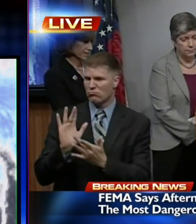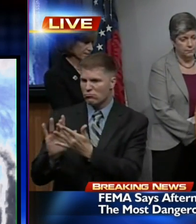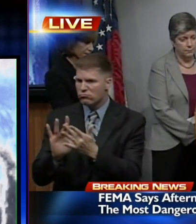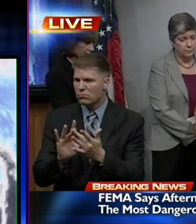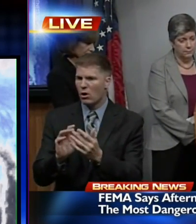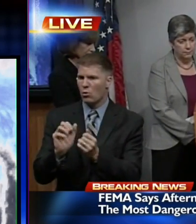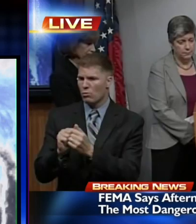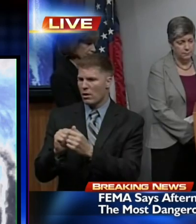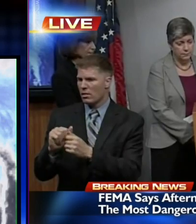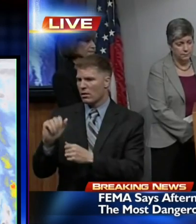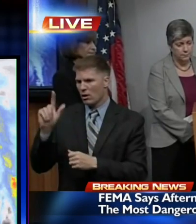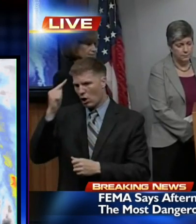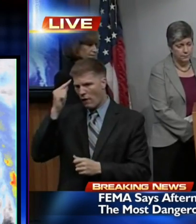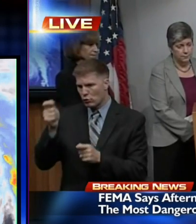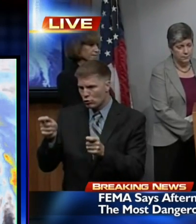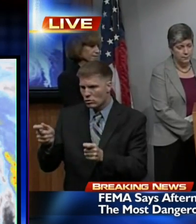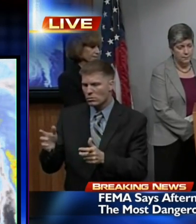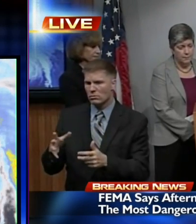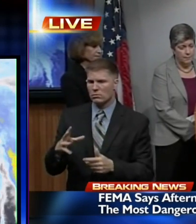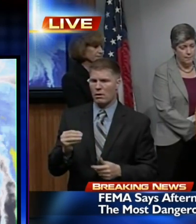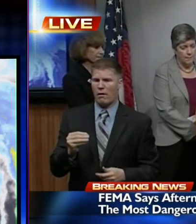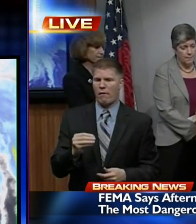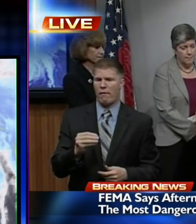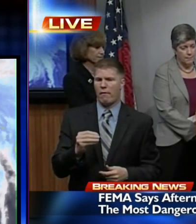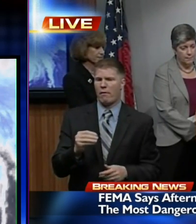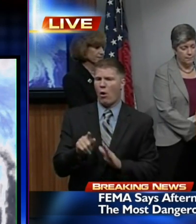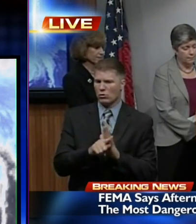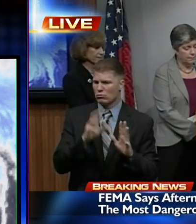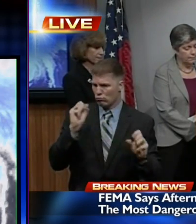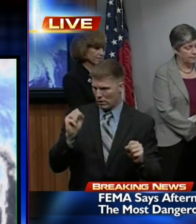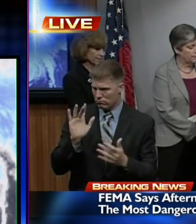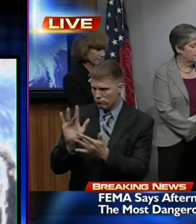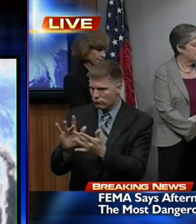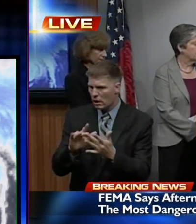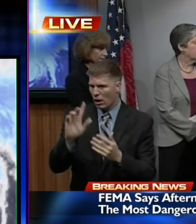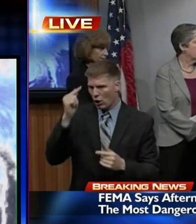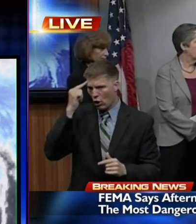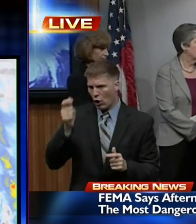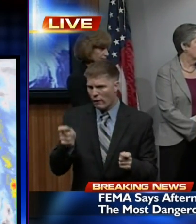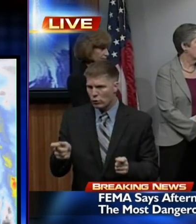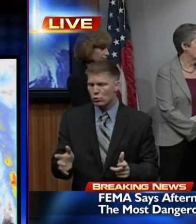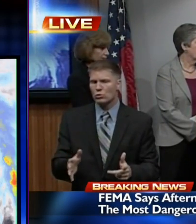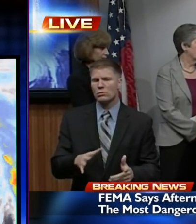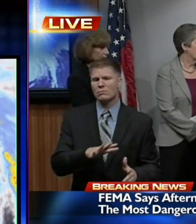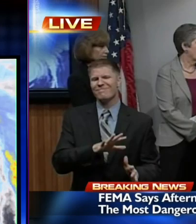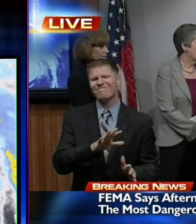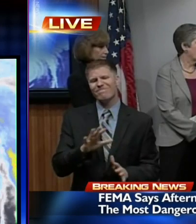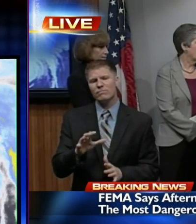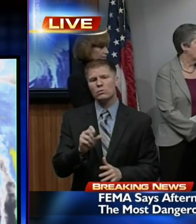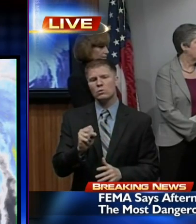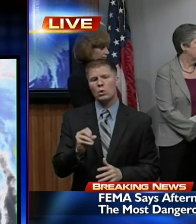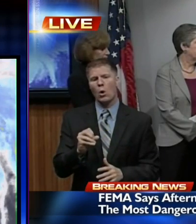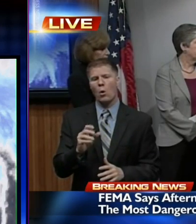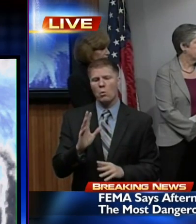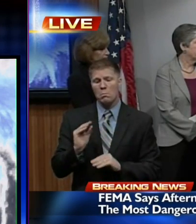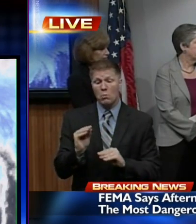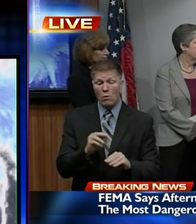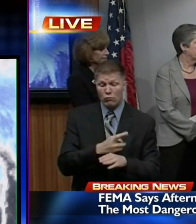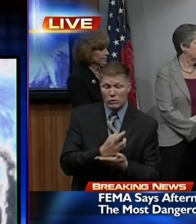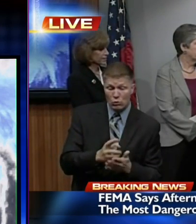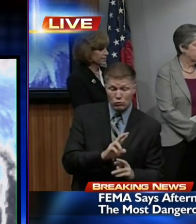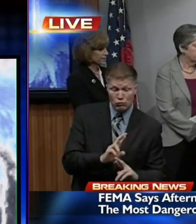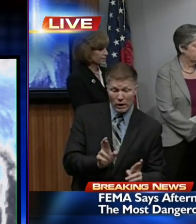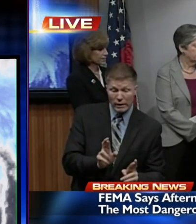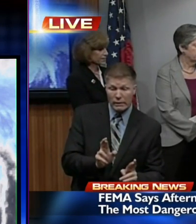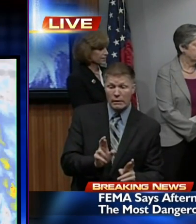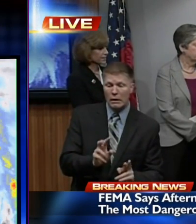President was in contact with the governors, with the Secretary. I think it's we move resources to get ready, but until we actually get the impacts, we're not